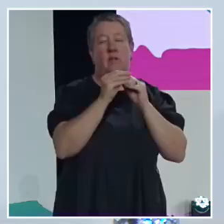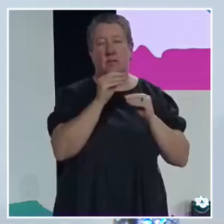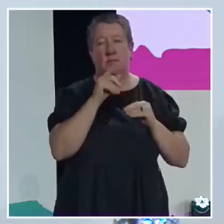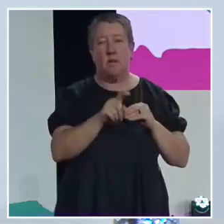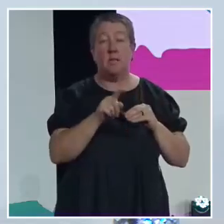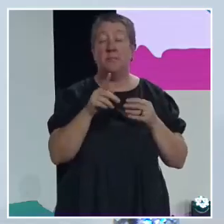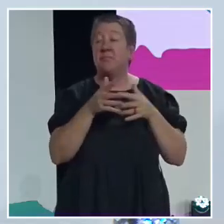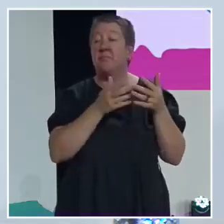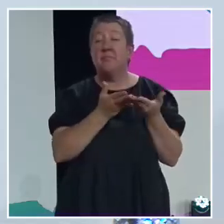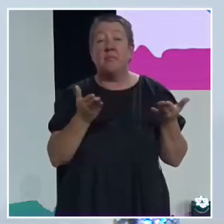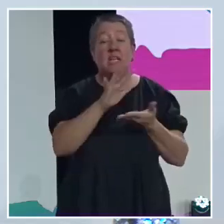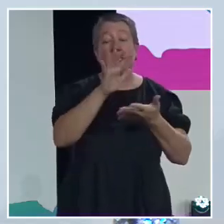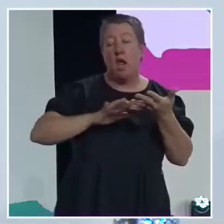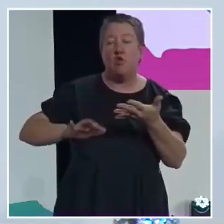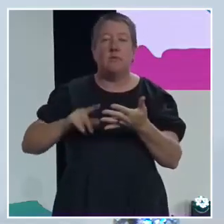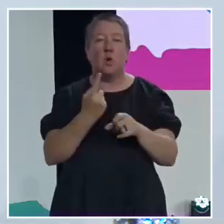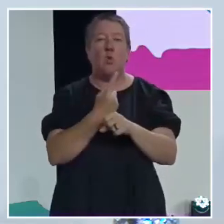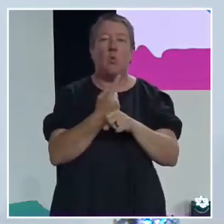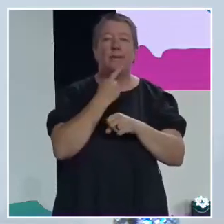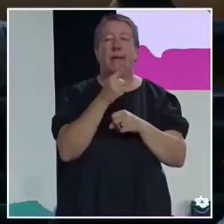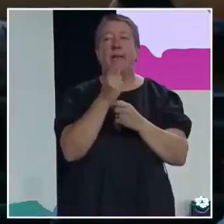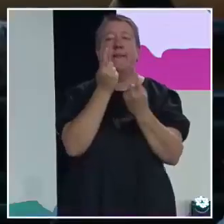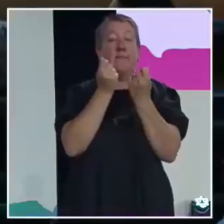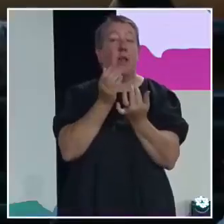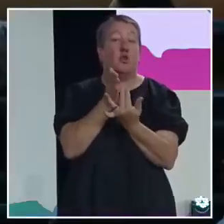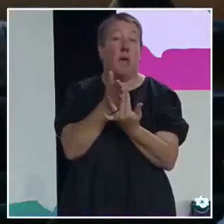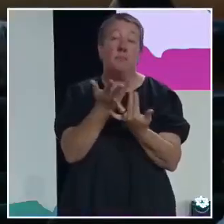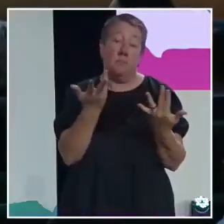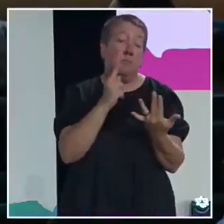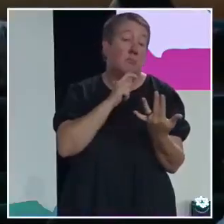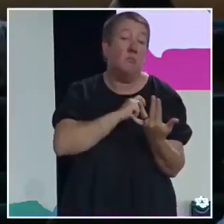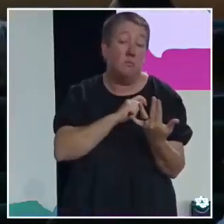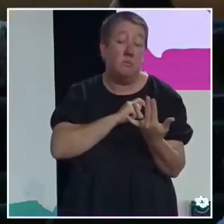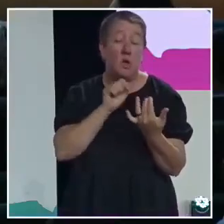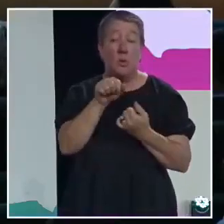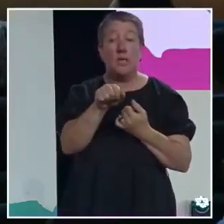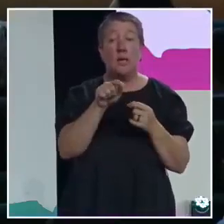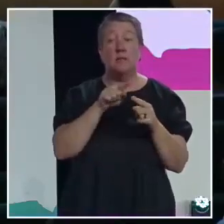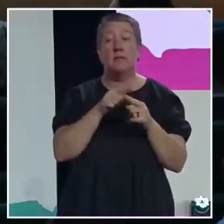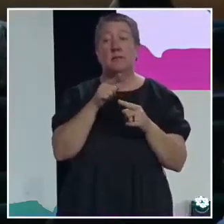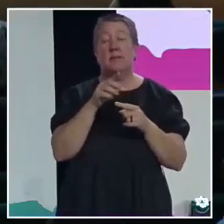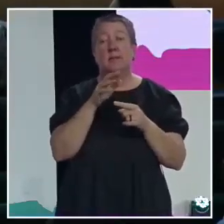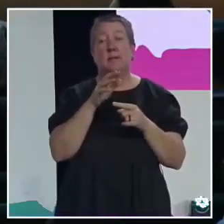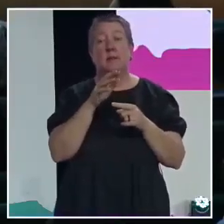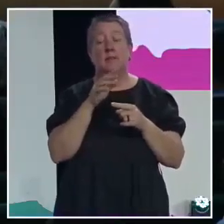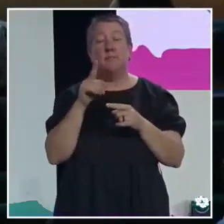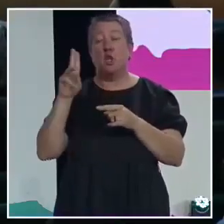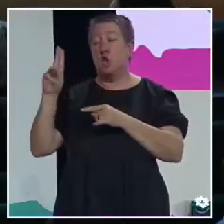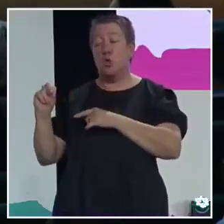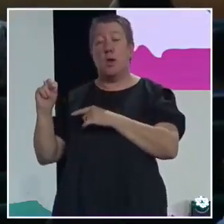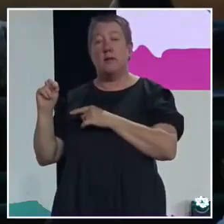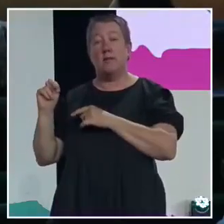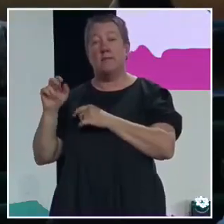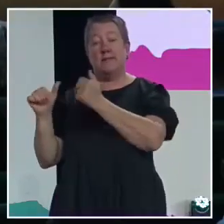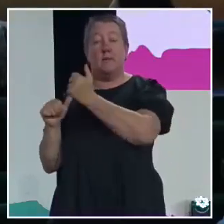that begin with, there's a financial gap, which, by the way, there is, and it's very good that the Undersecretary General for UNDESA